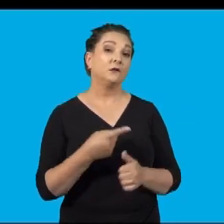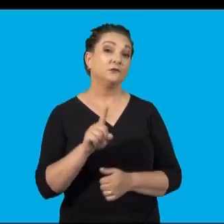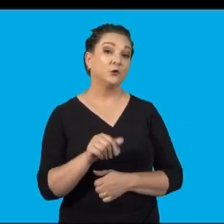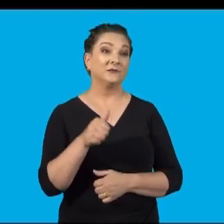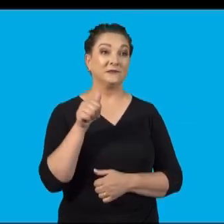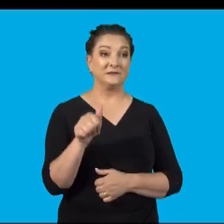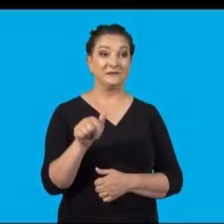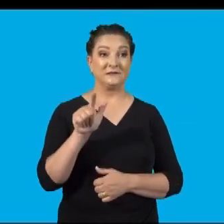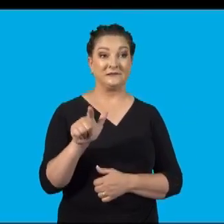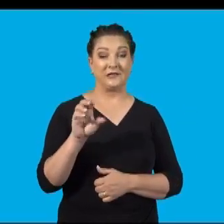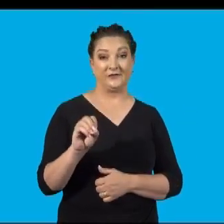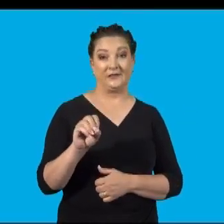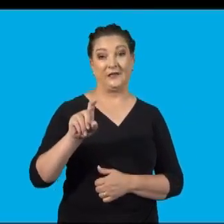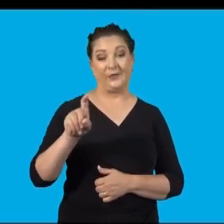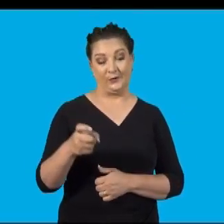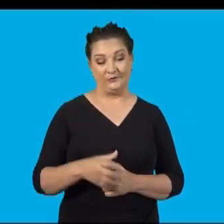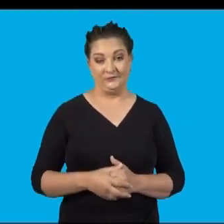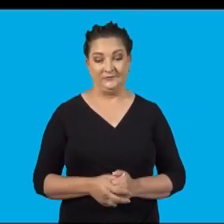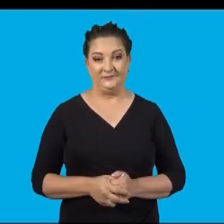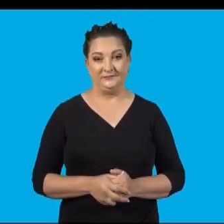That will give you 670,000.